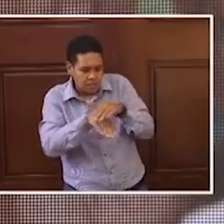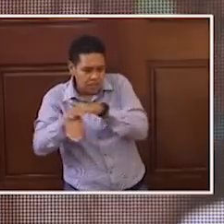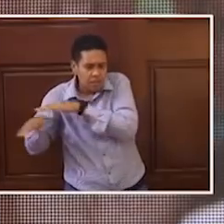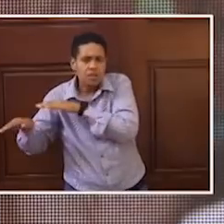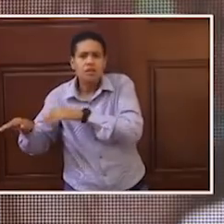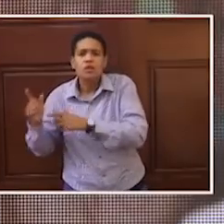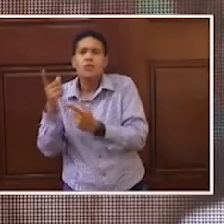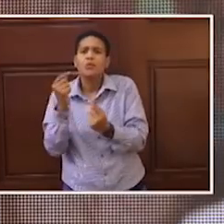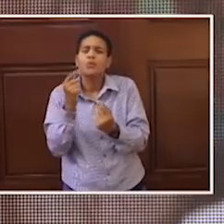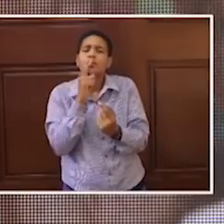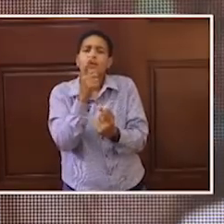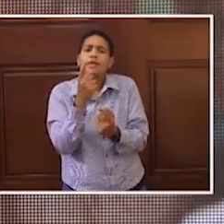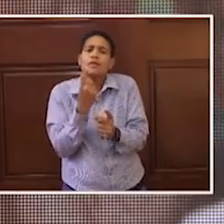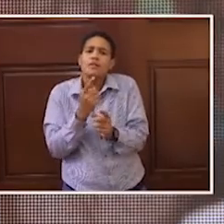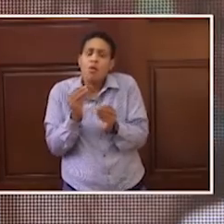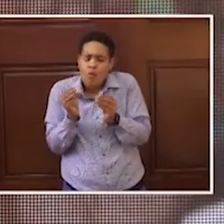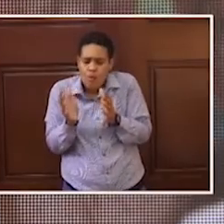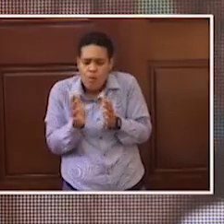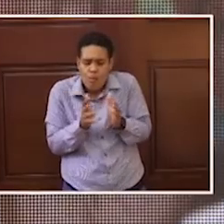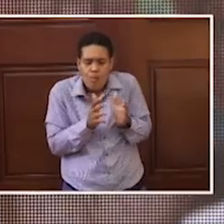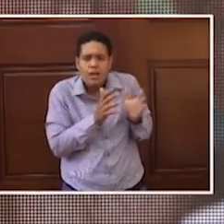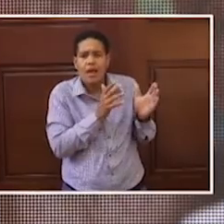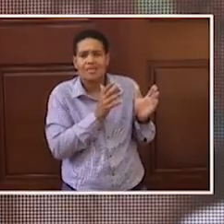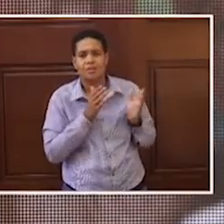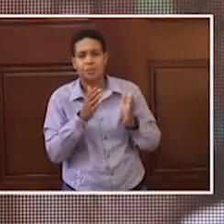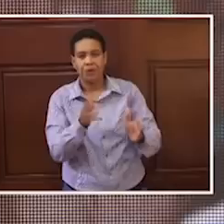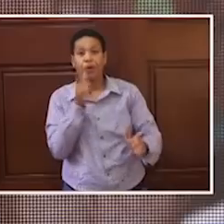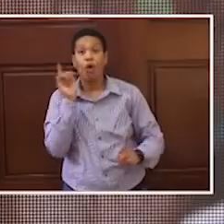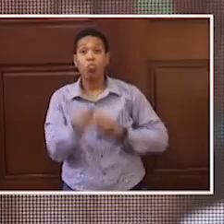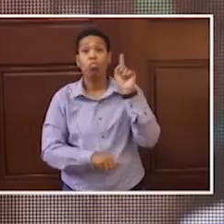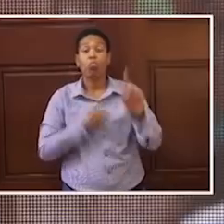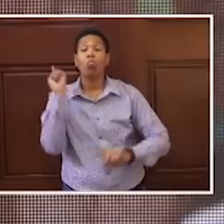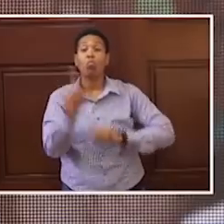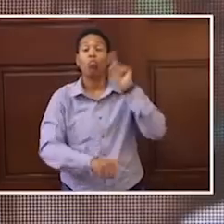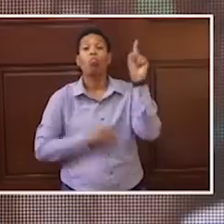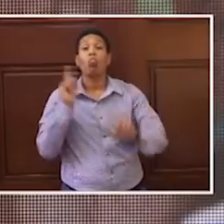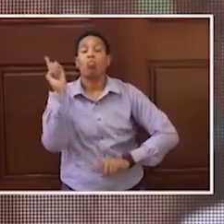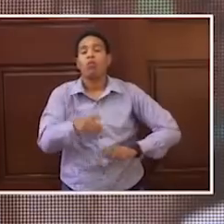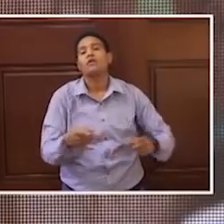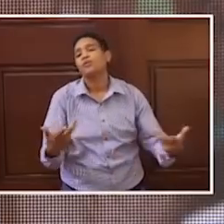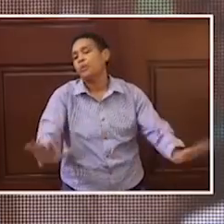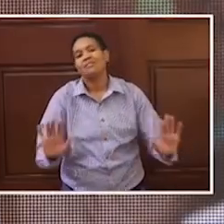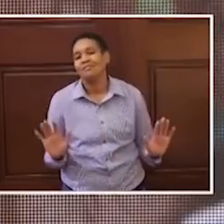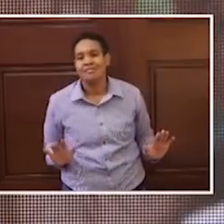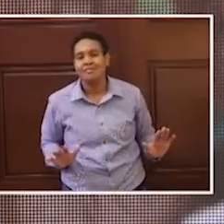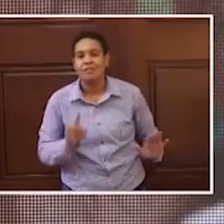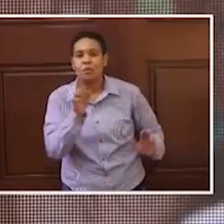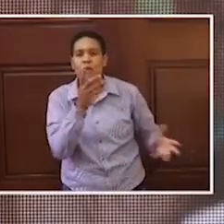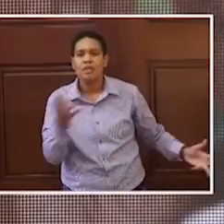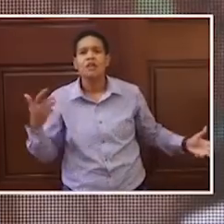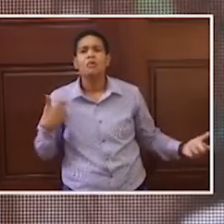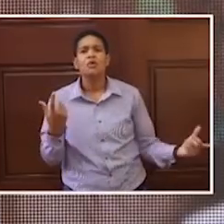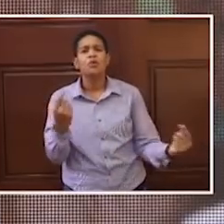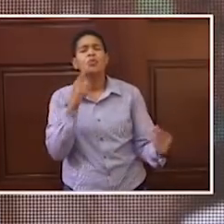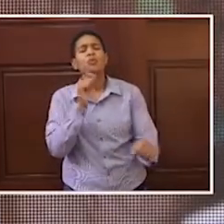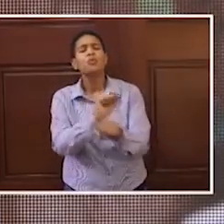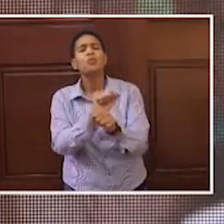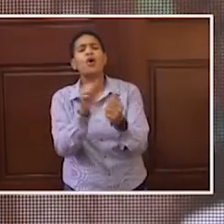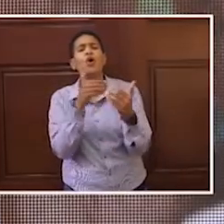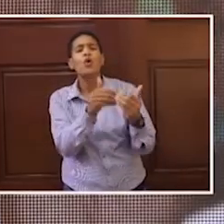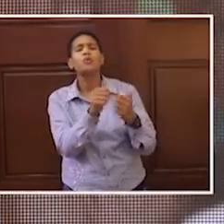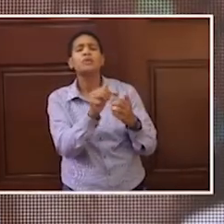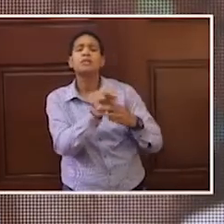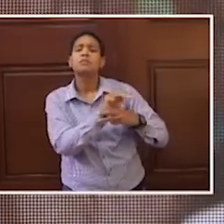in an organized fashion. One of the things that we have done also is we're working closely with the